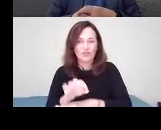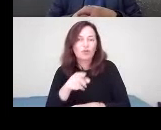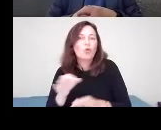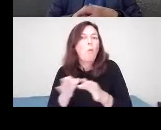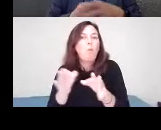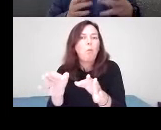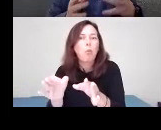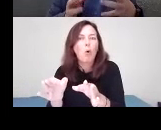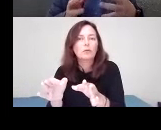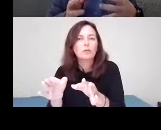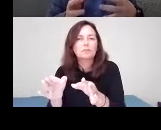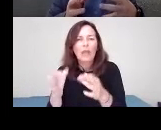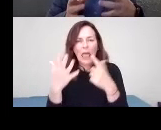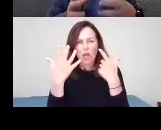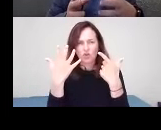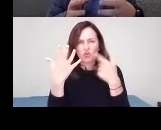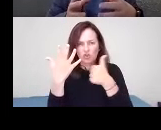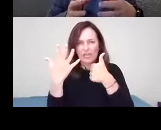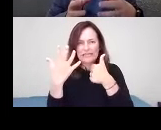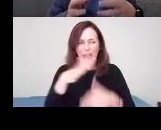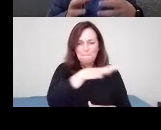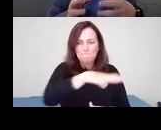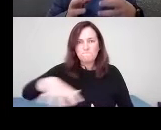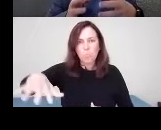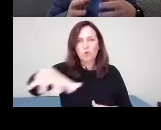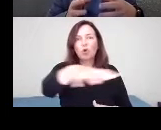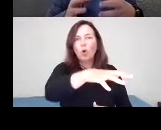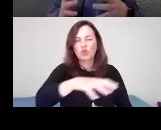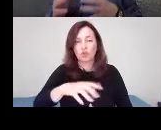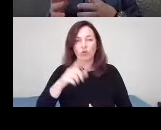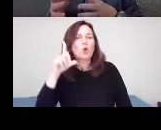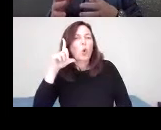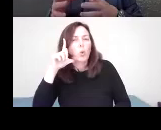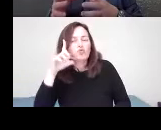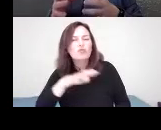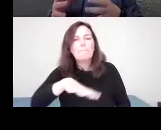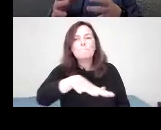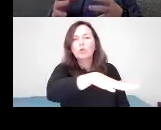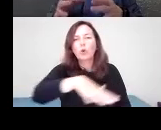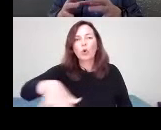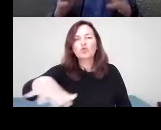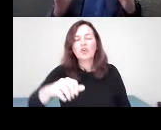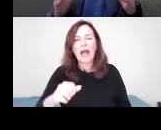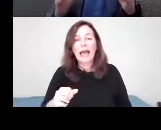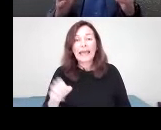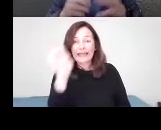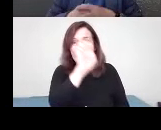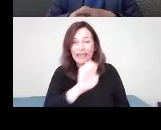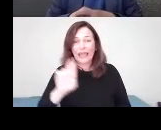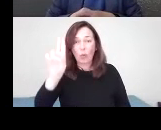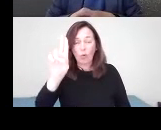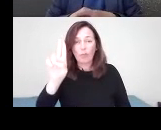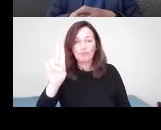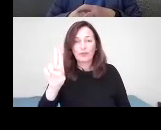really found out that they are really the key areas where we really see that the European Union should, when we are mainly so